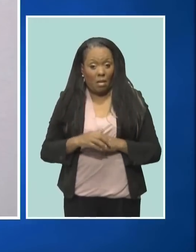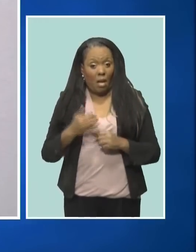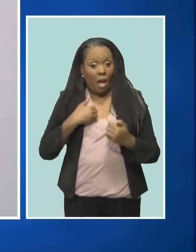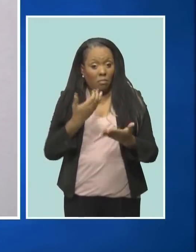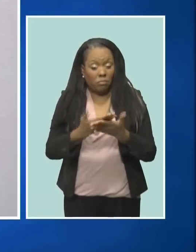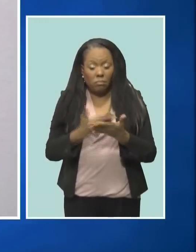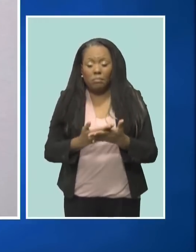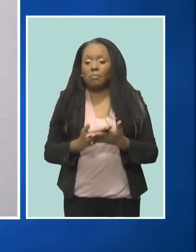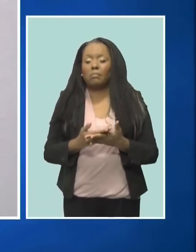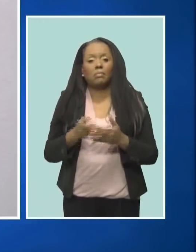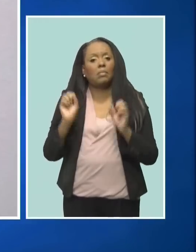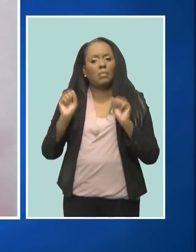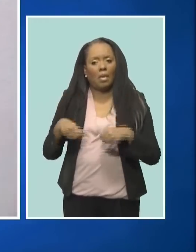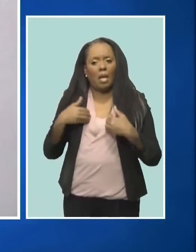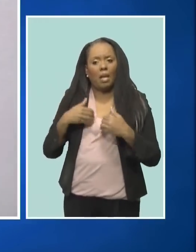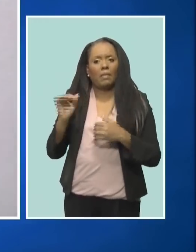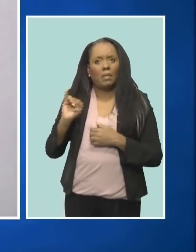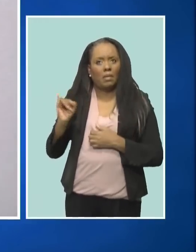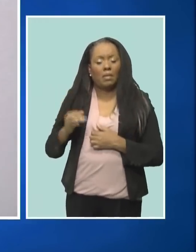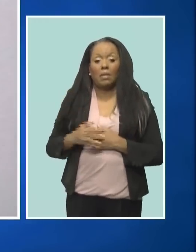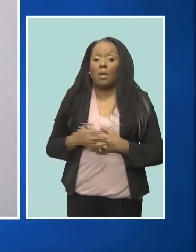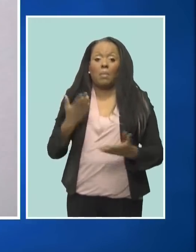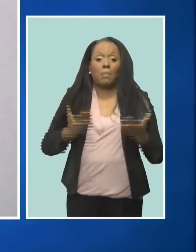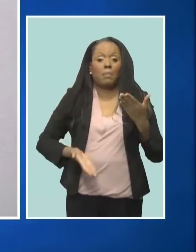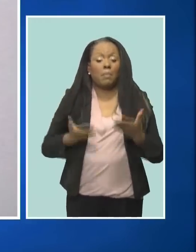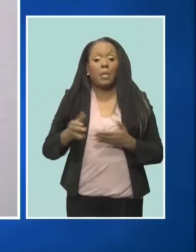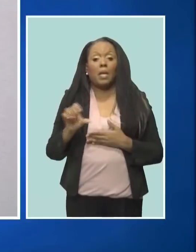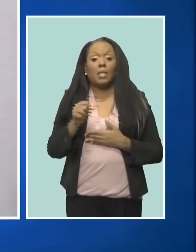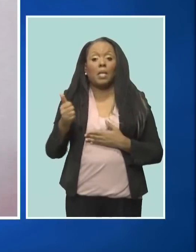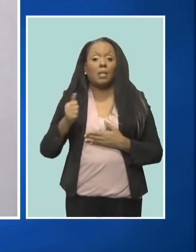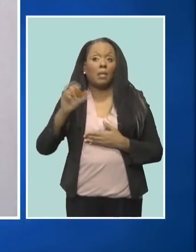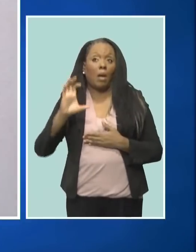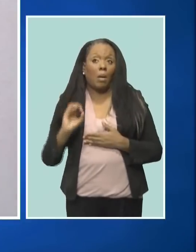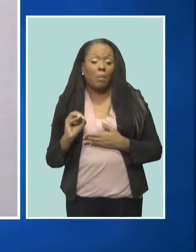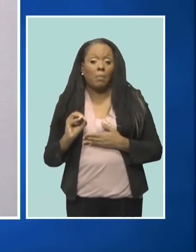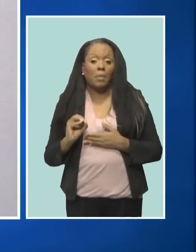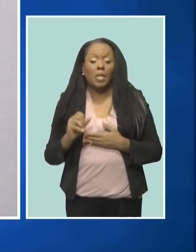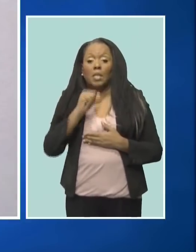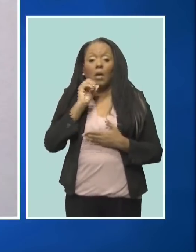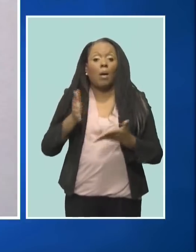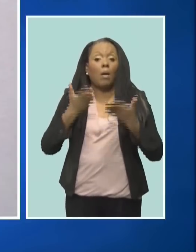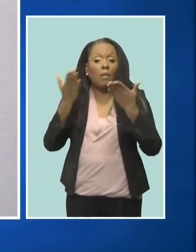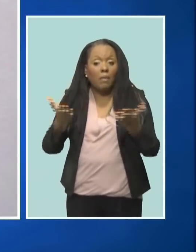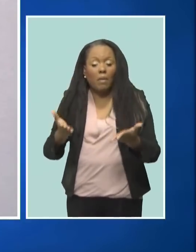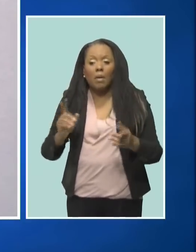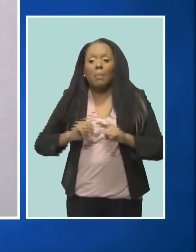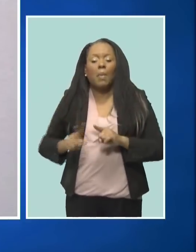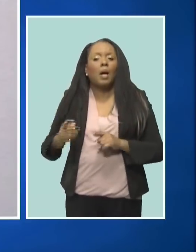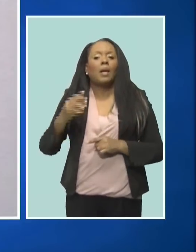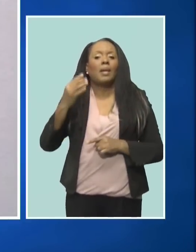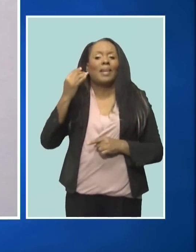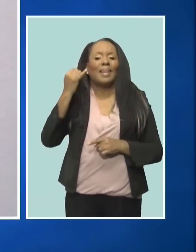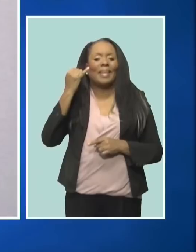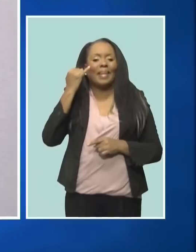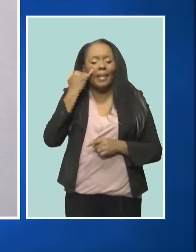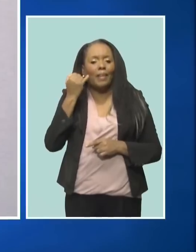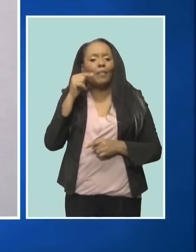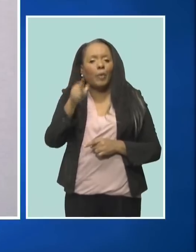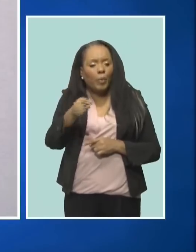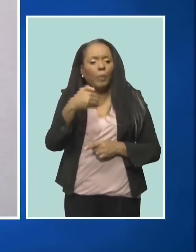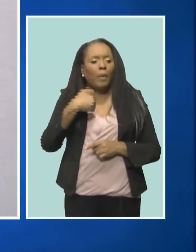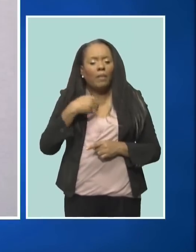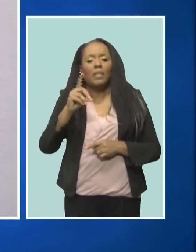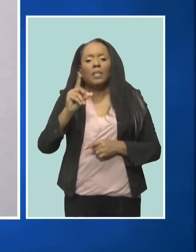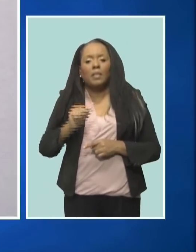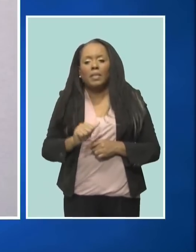company may choose to offer, another company may choose not to offer, but it does not preclude someone from getting more insurance solely on the basis of